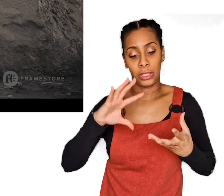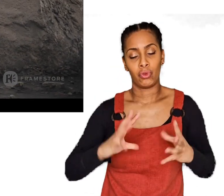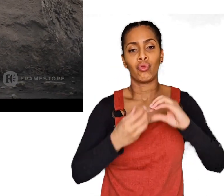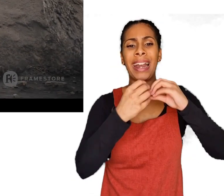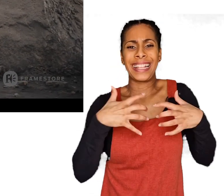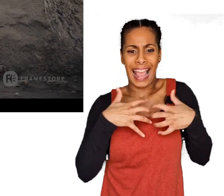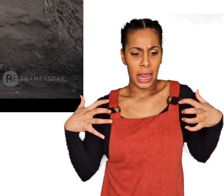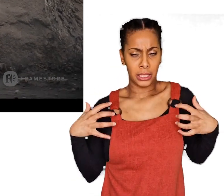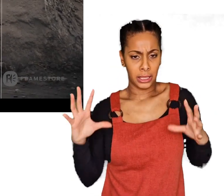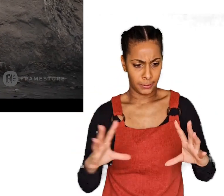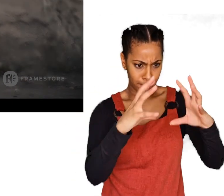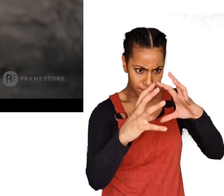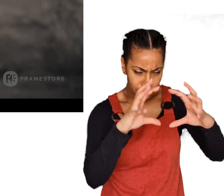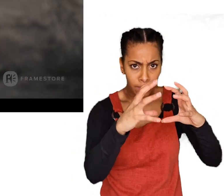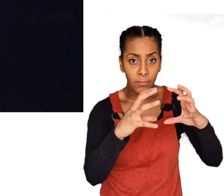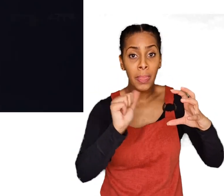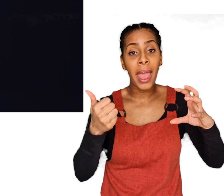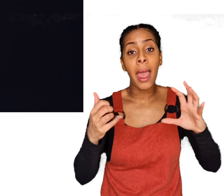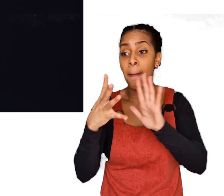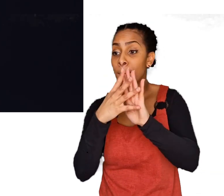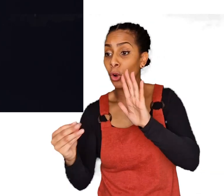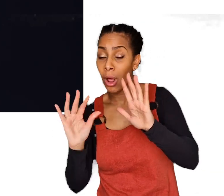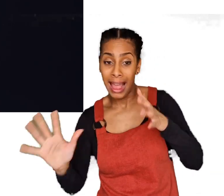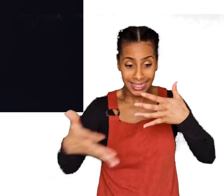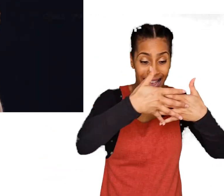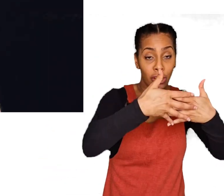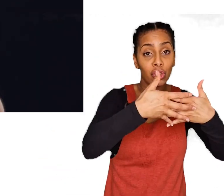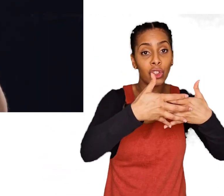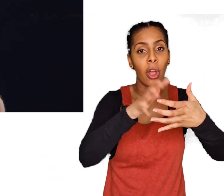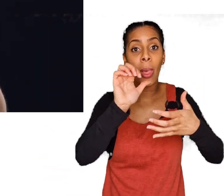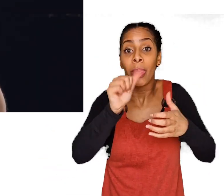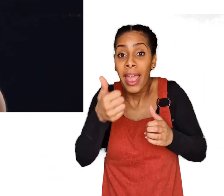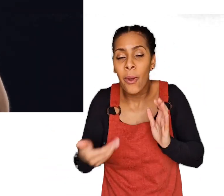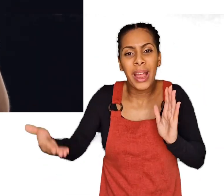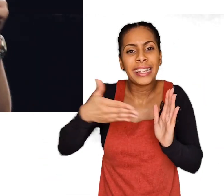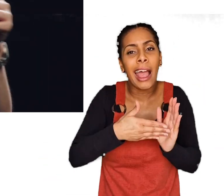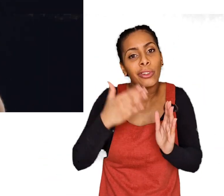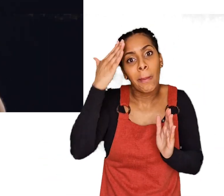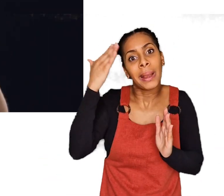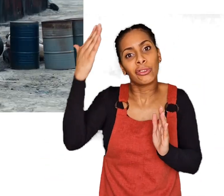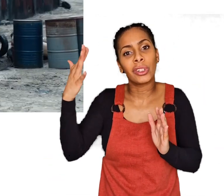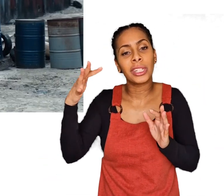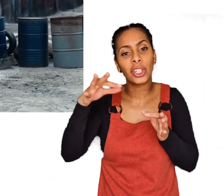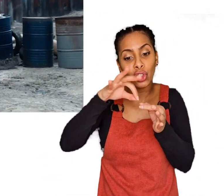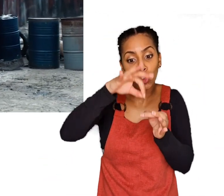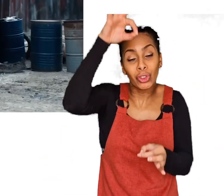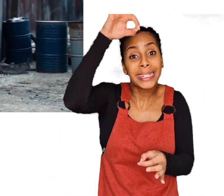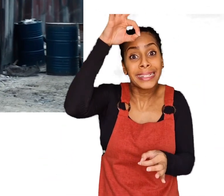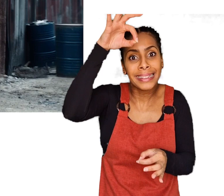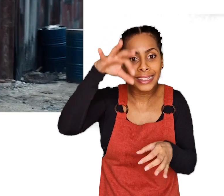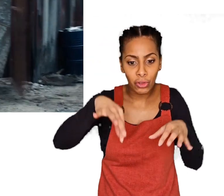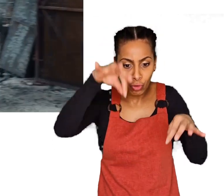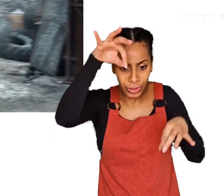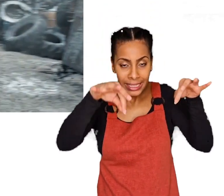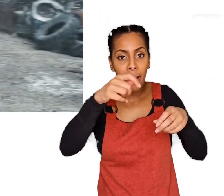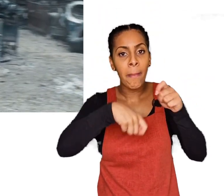inside this model, and we attach this model to the skeleton, and then we attach imaginary strings to arms and legs. That puppet can